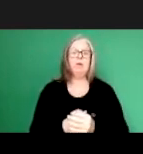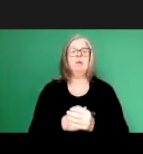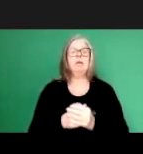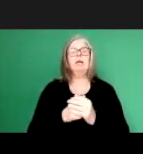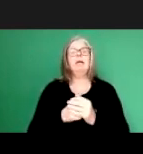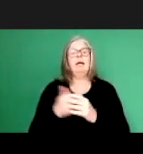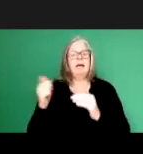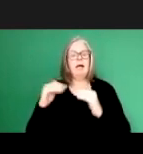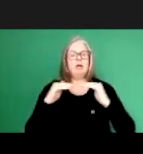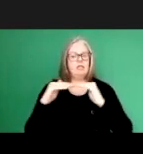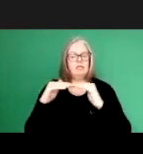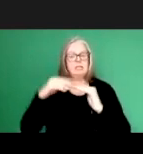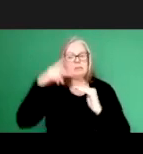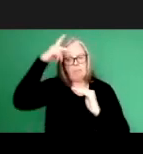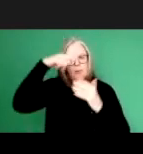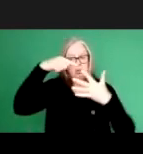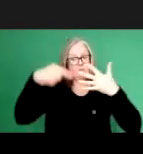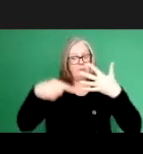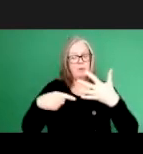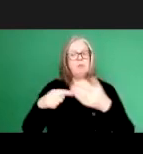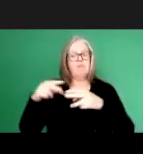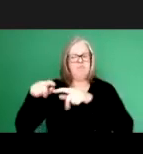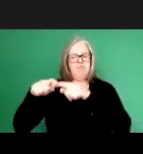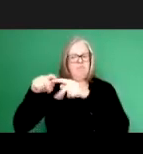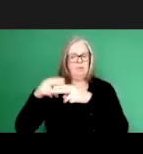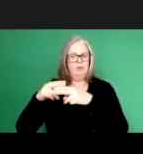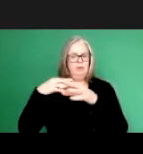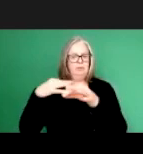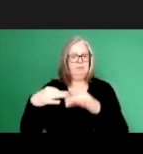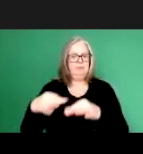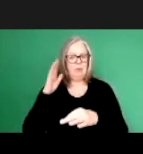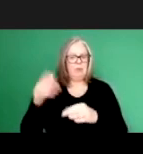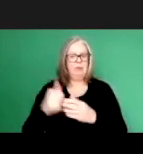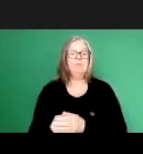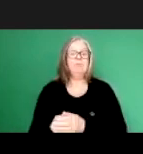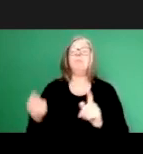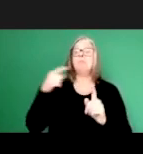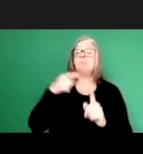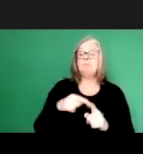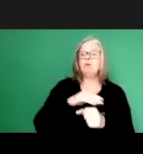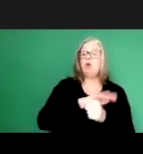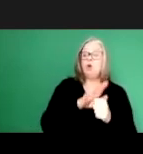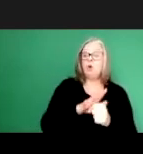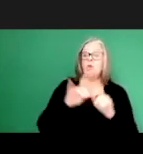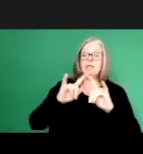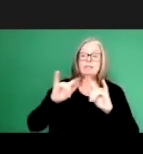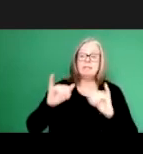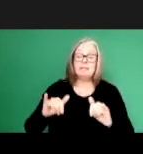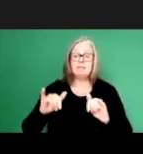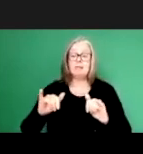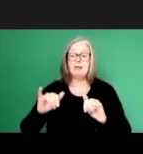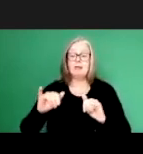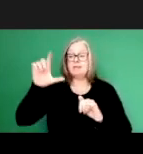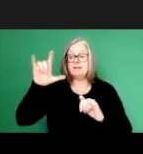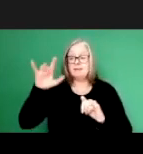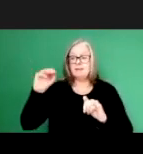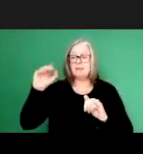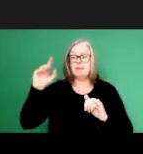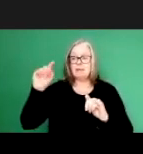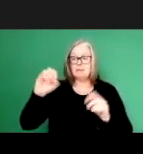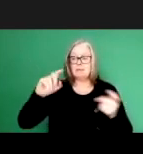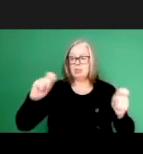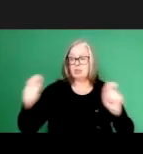very interesting in terms of thinking about COVID and climate change. Um, the idea of like bending the climate curve,